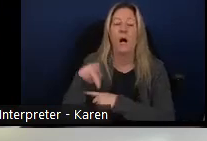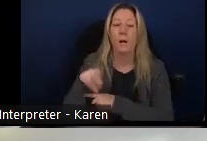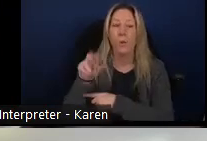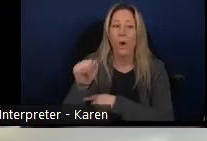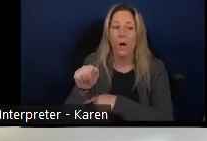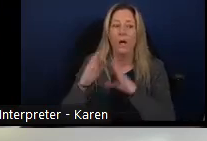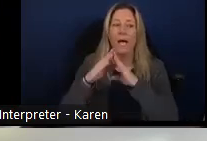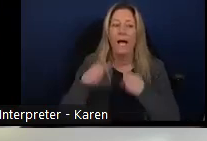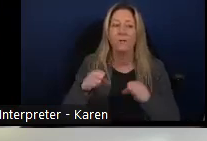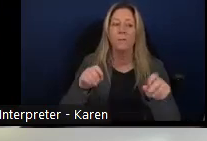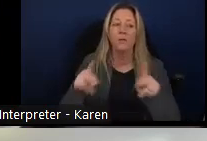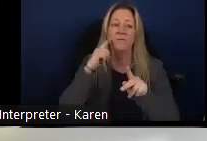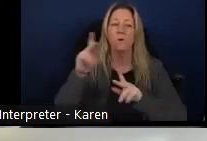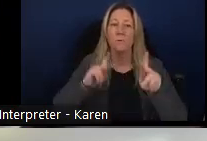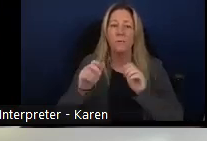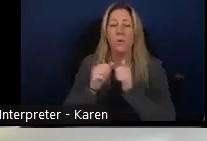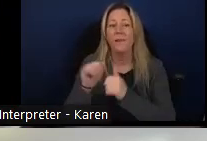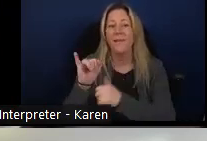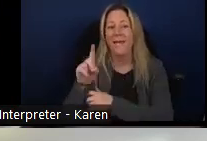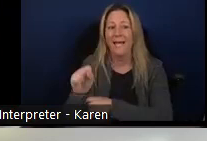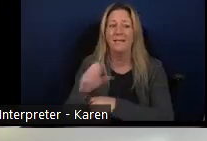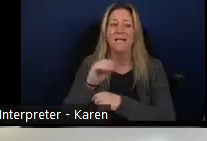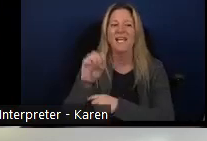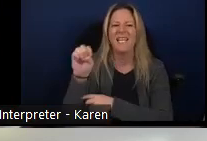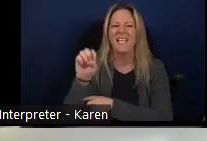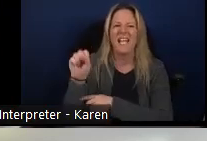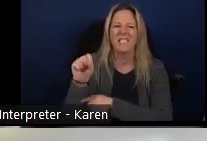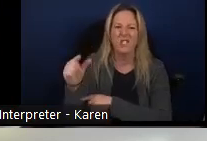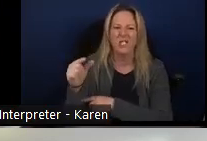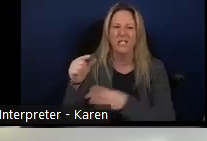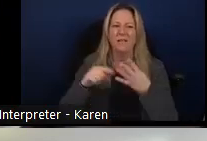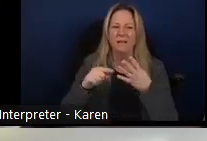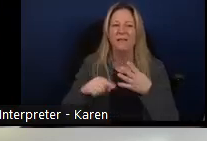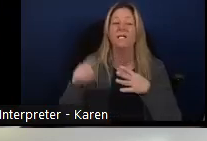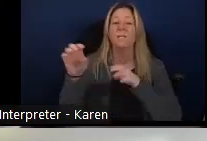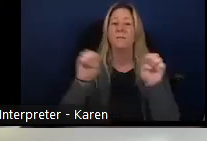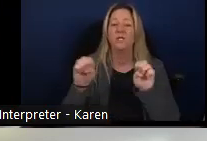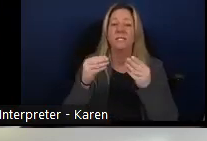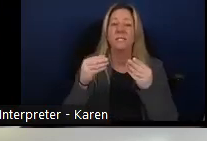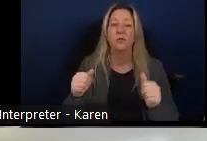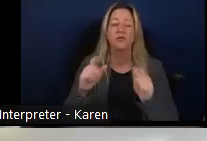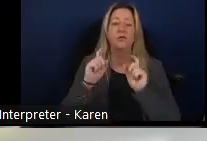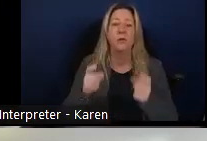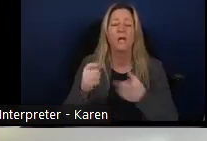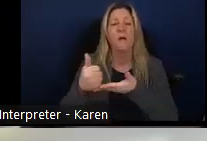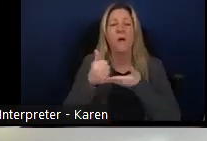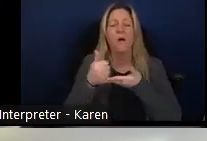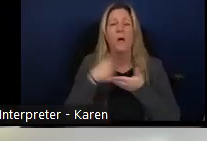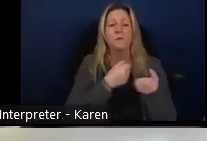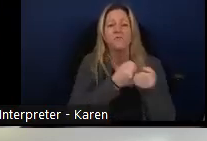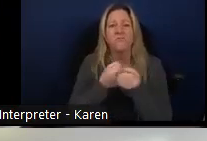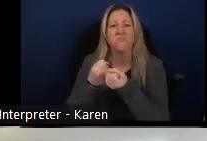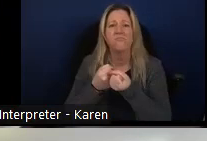Solutions Grant, or ESG. Together, these grants help Denver to fund a variety of services and projects focusing